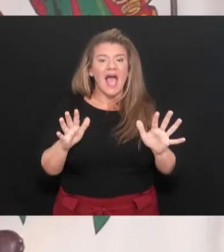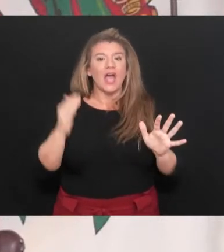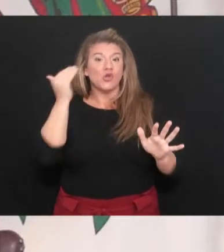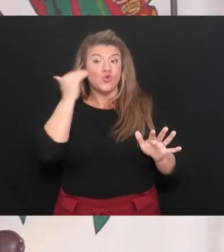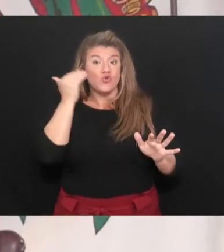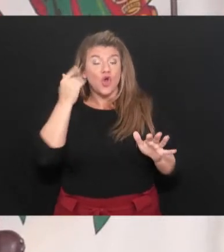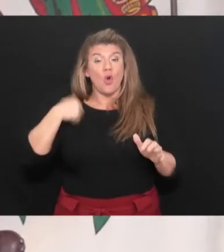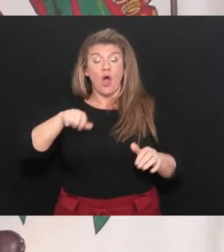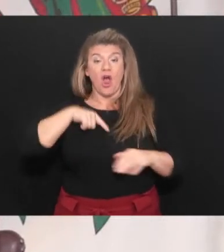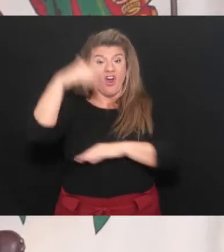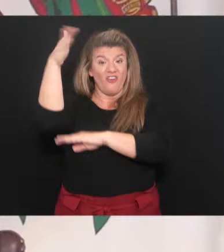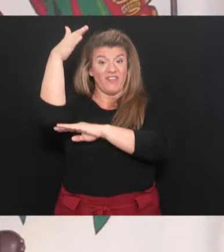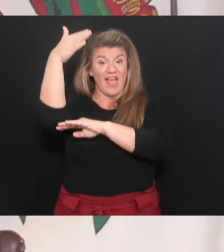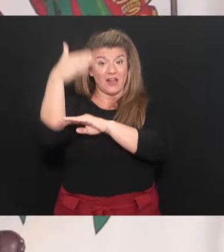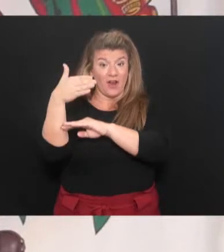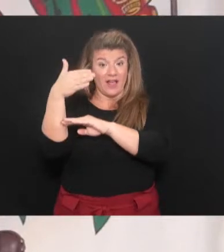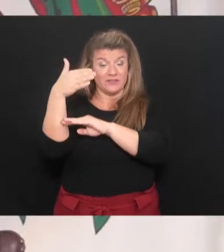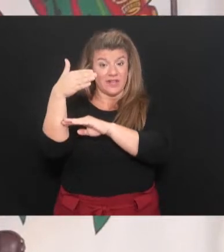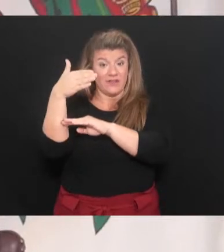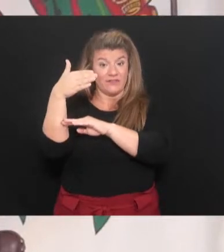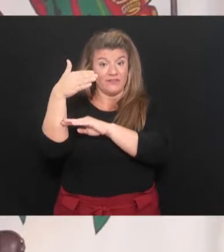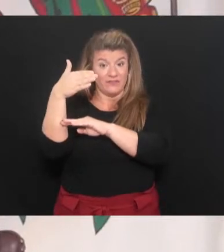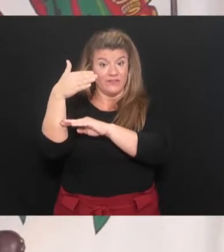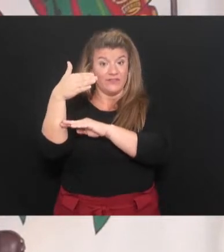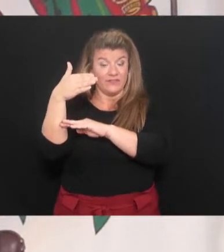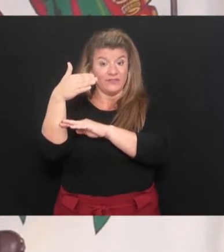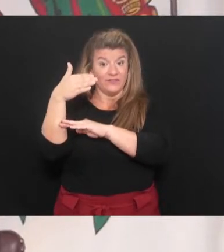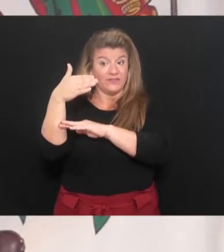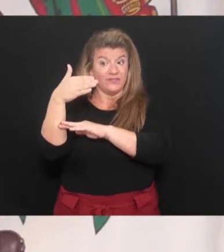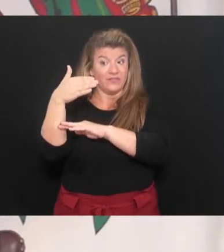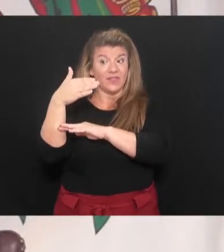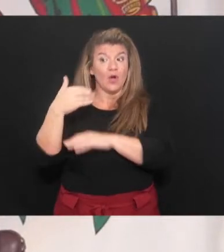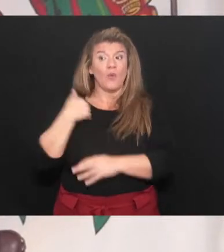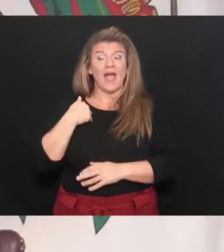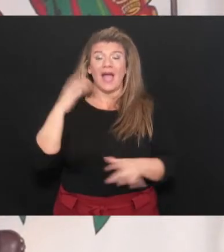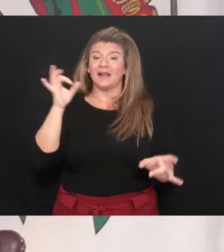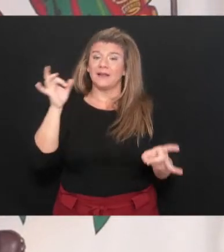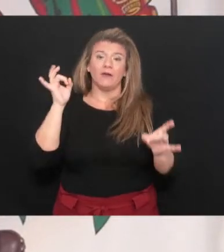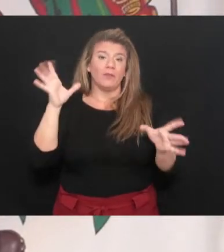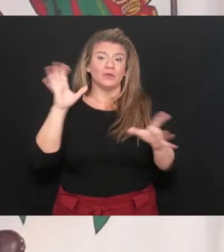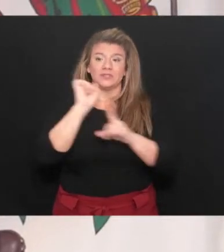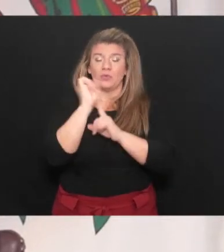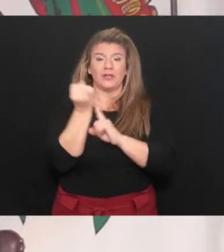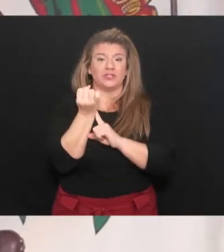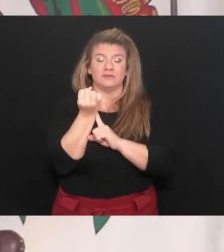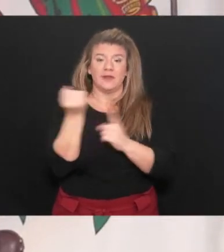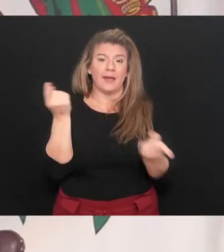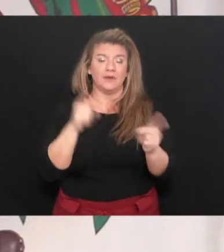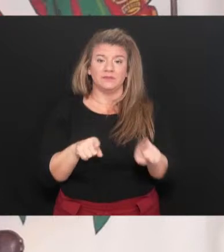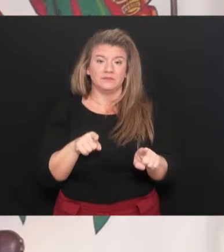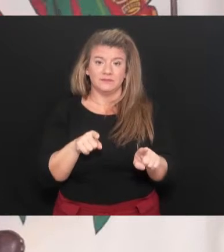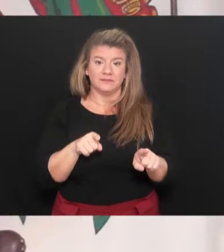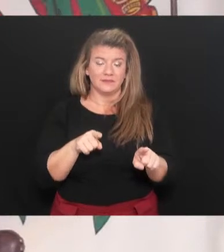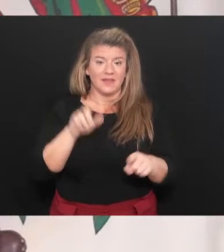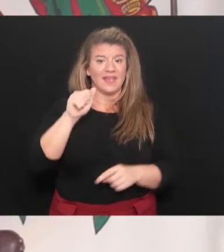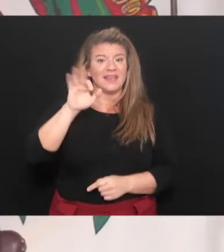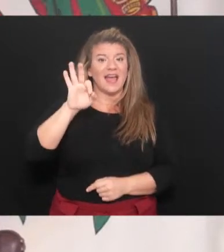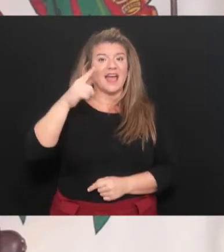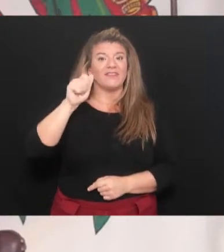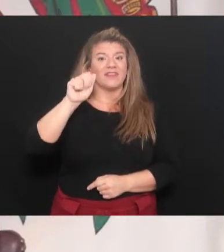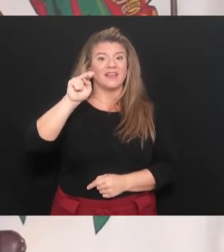our flags are at half staff. We had a terrible situation that has happened in